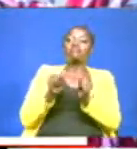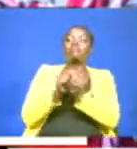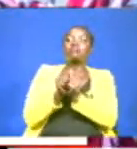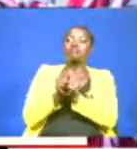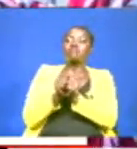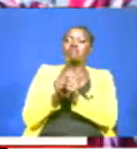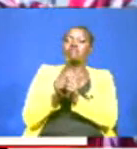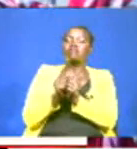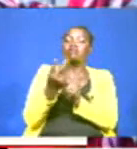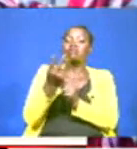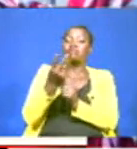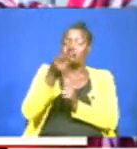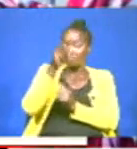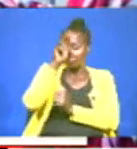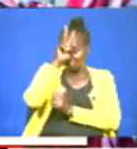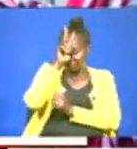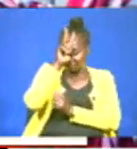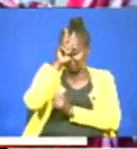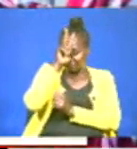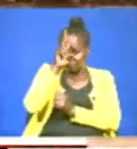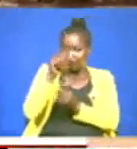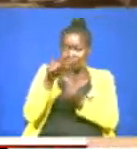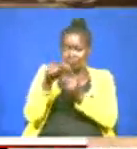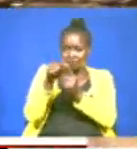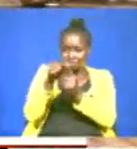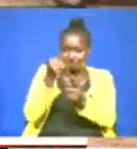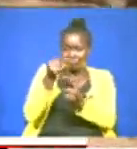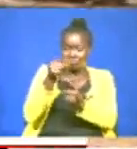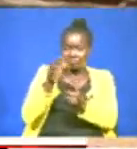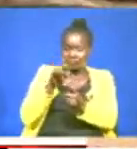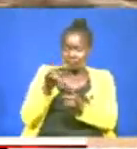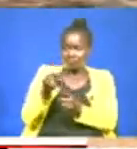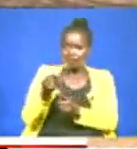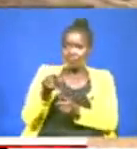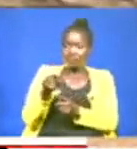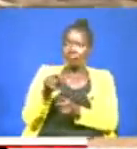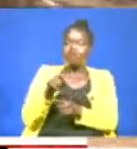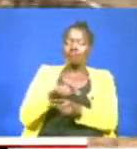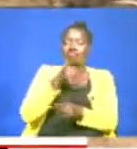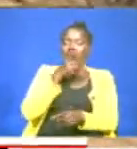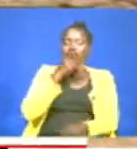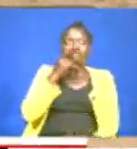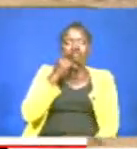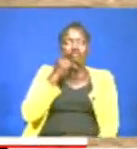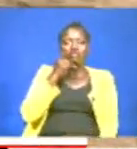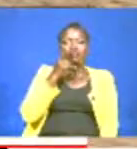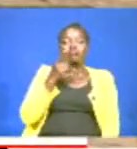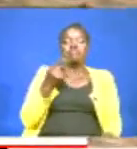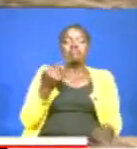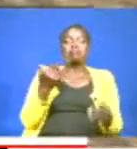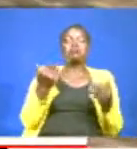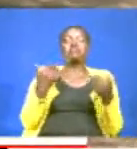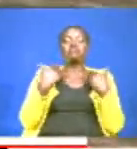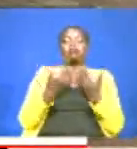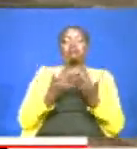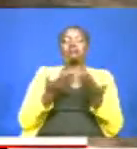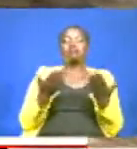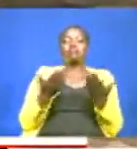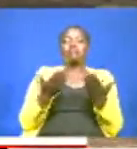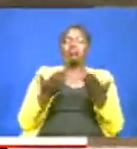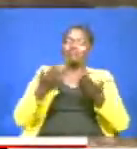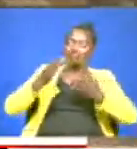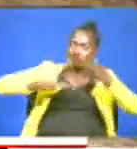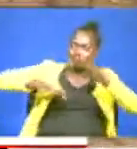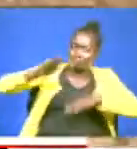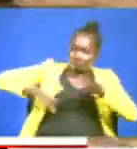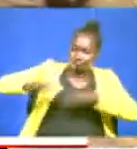mbuzi mbili alafu tunaulea mama. Wakati ya ukame, tunalala hapa, tunafika ngoma hapa.